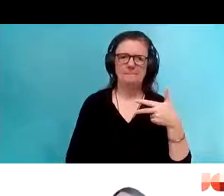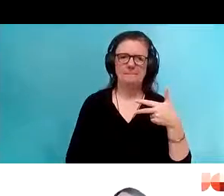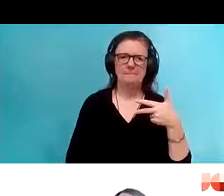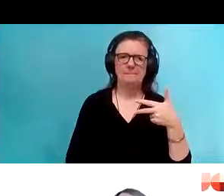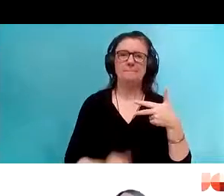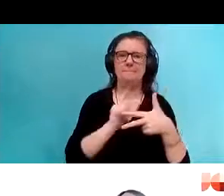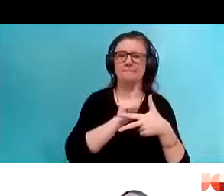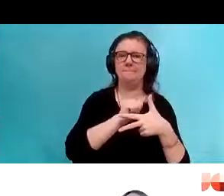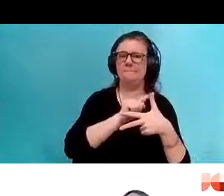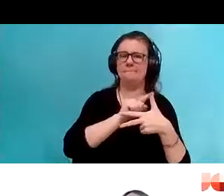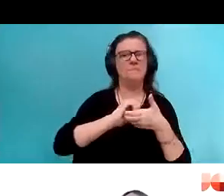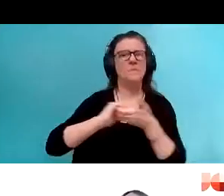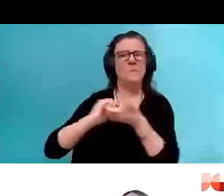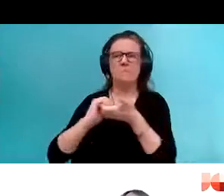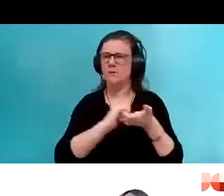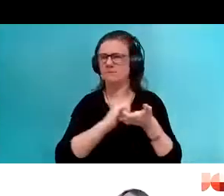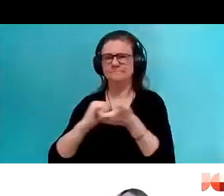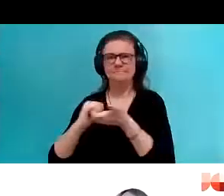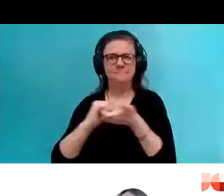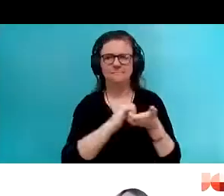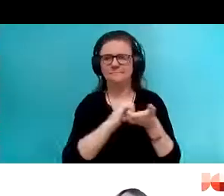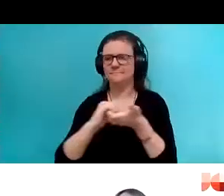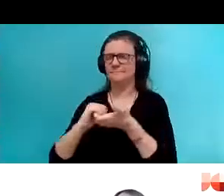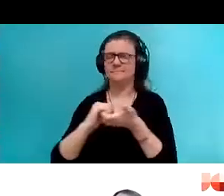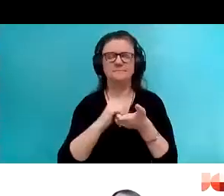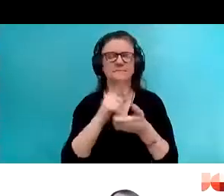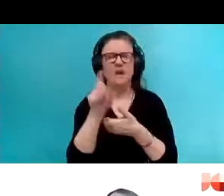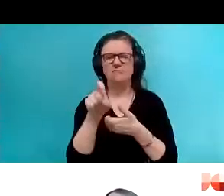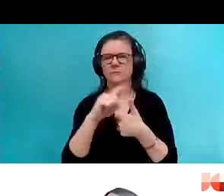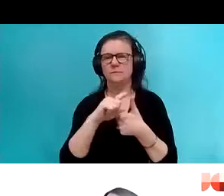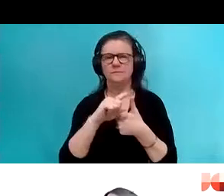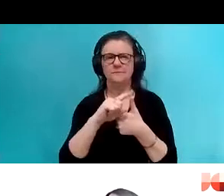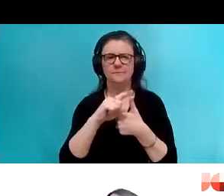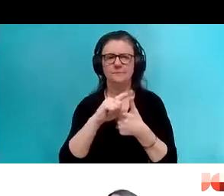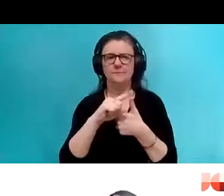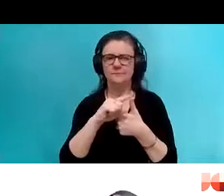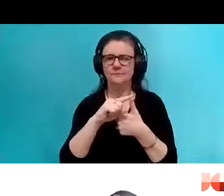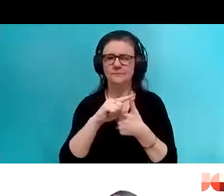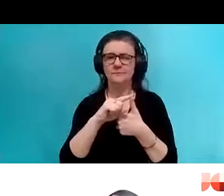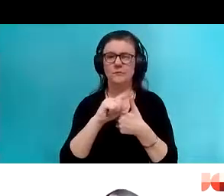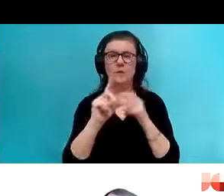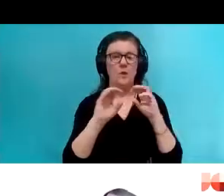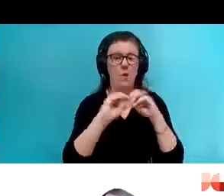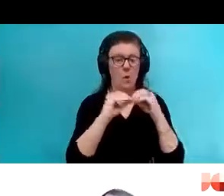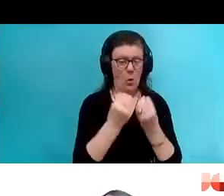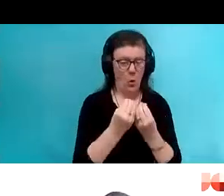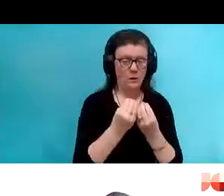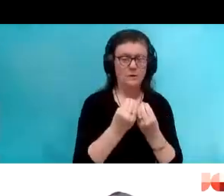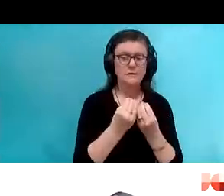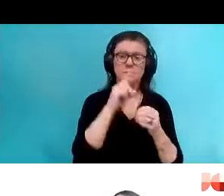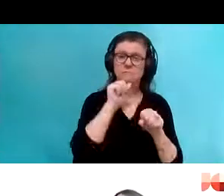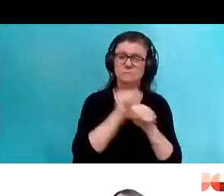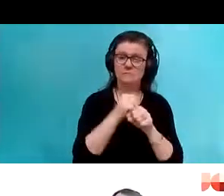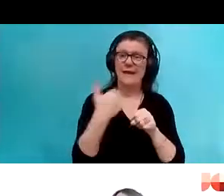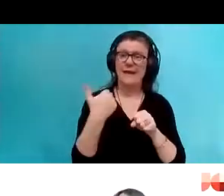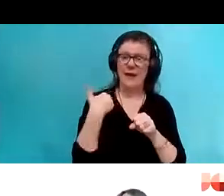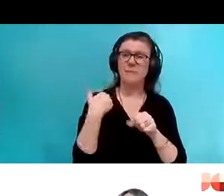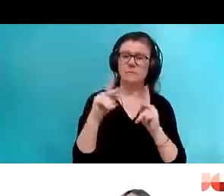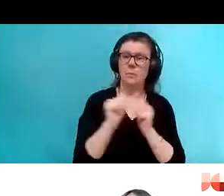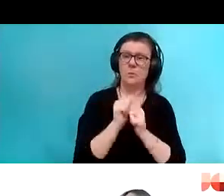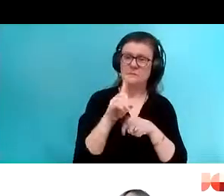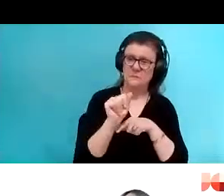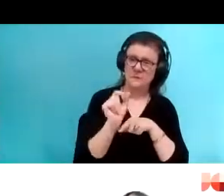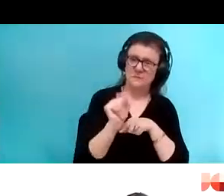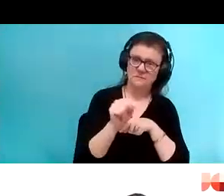So the first is all about partnership, working with organisations that represent these communities from the